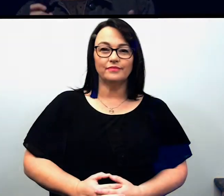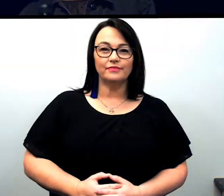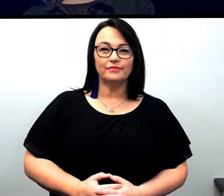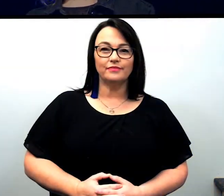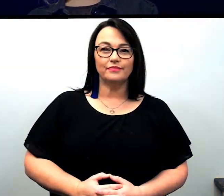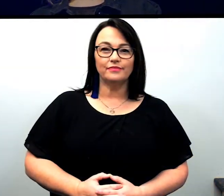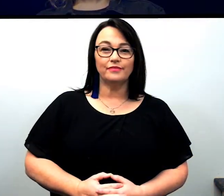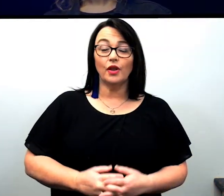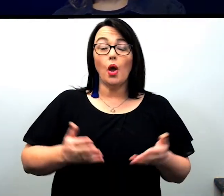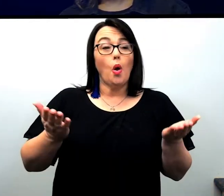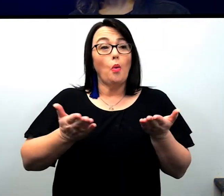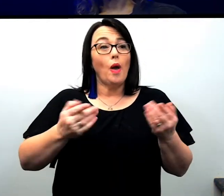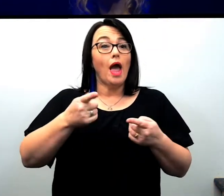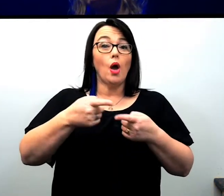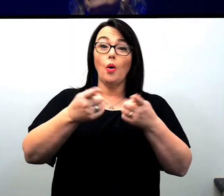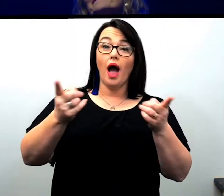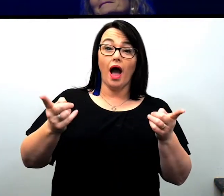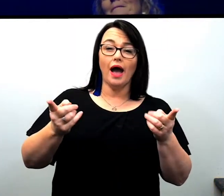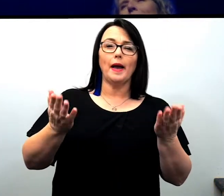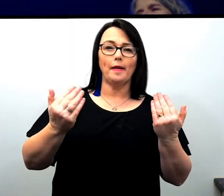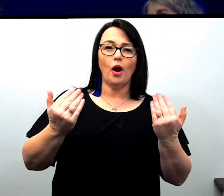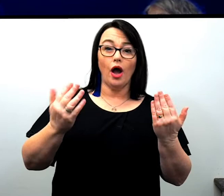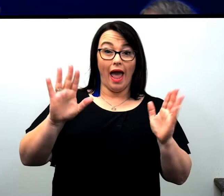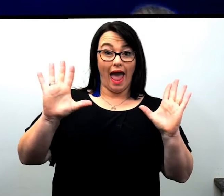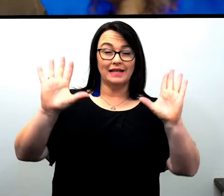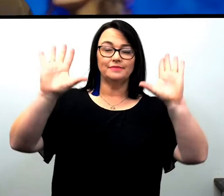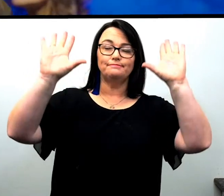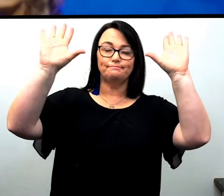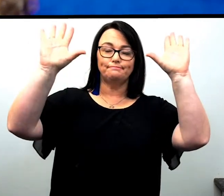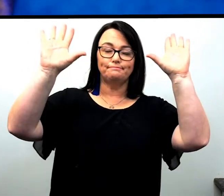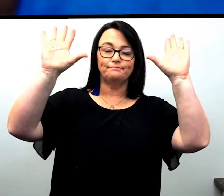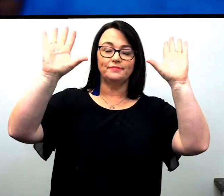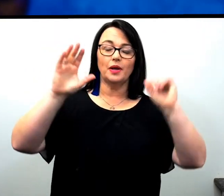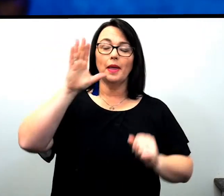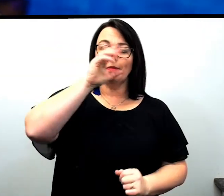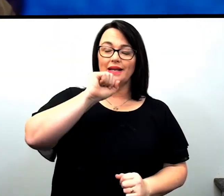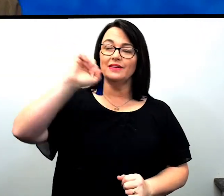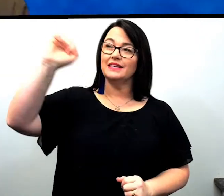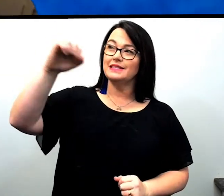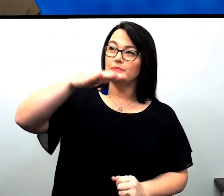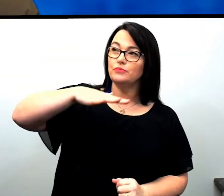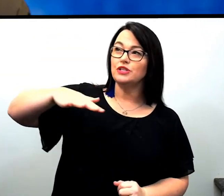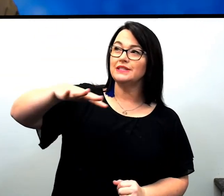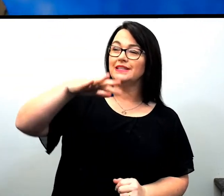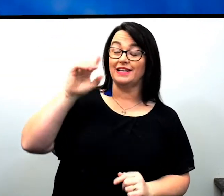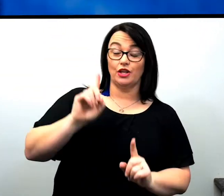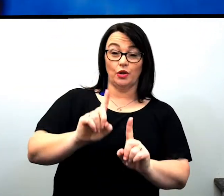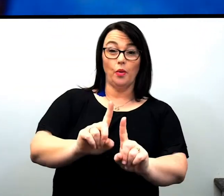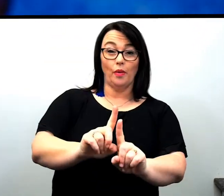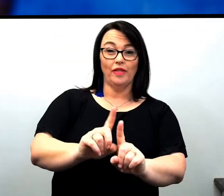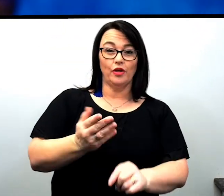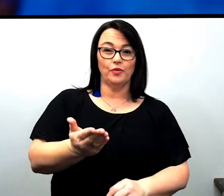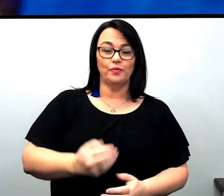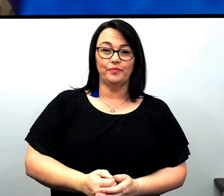Come on, wherever you are right now, how about lifting your hands? Because we believe the presence of God is with you right now. In